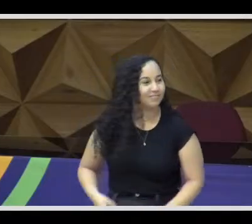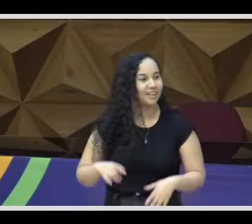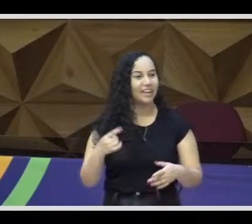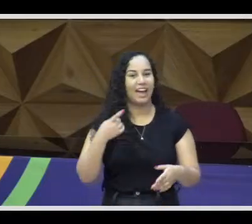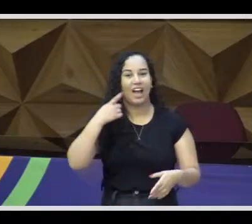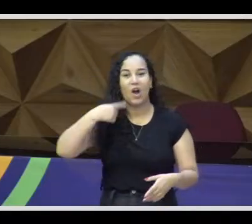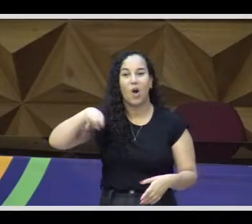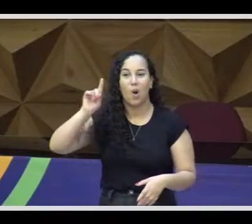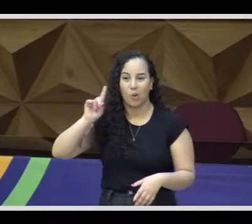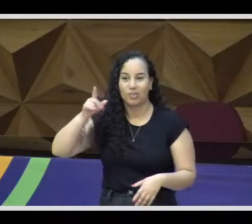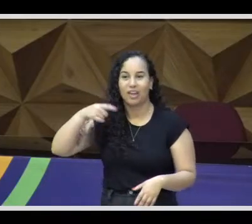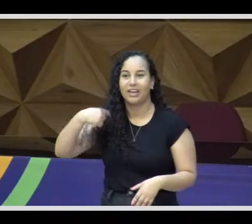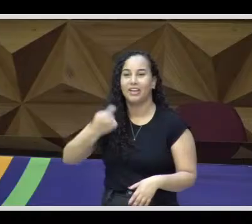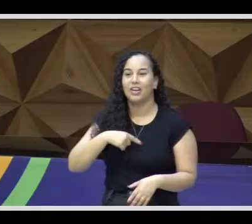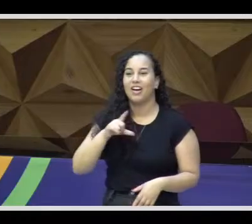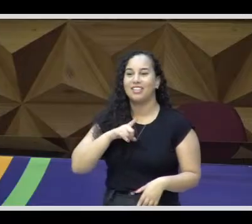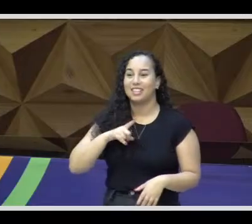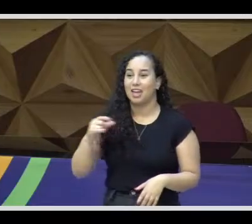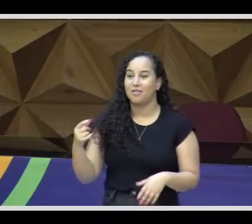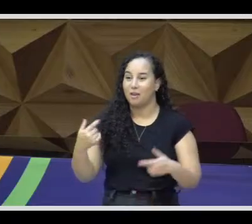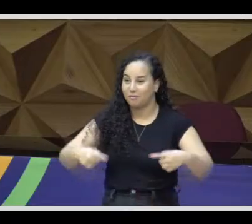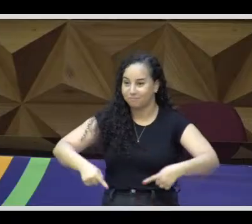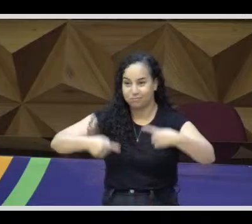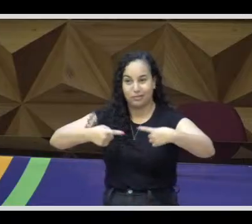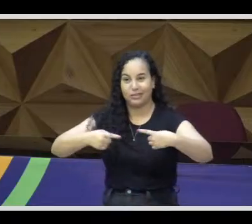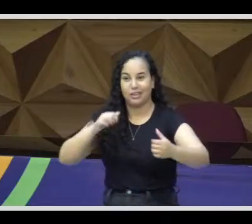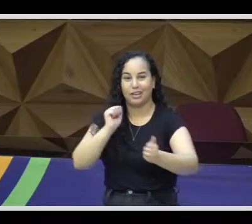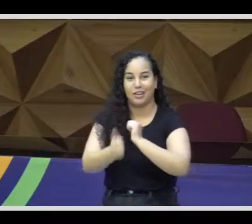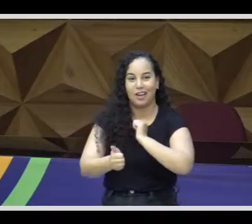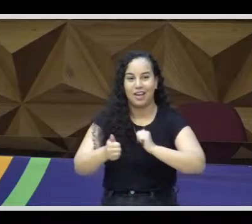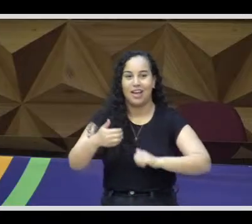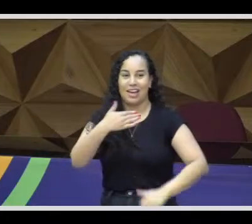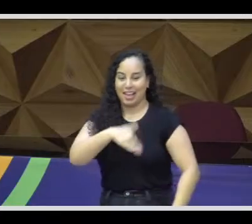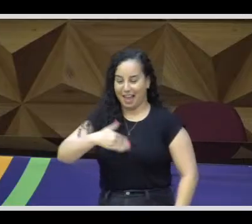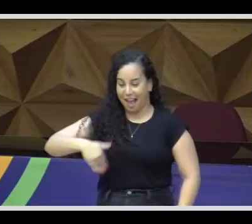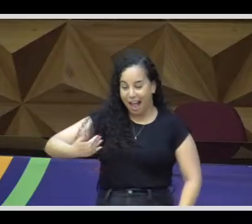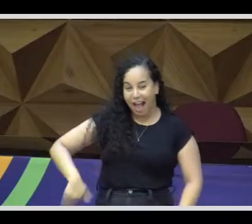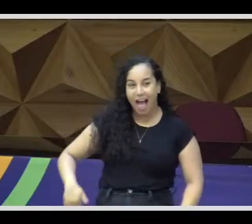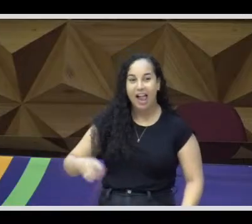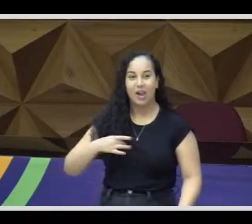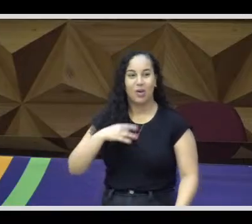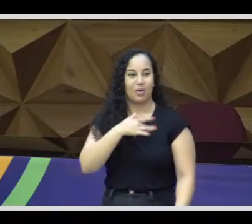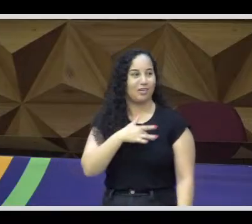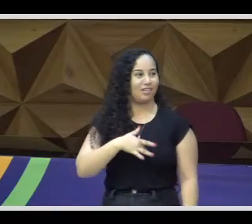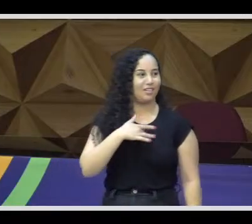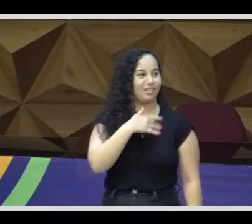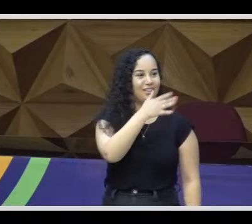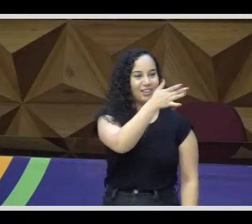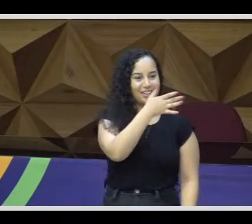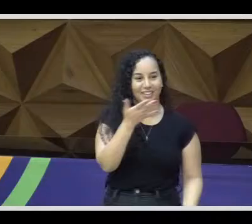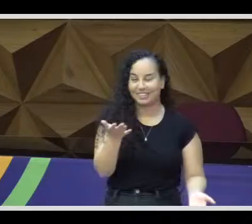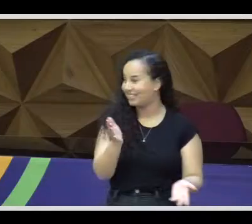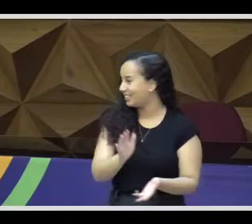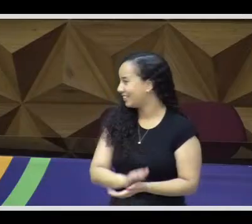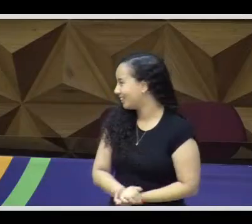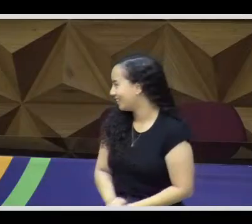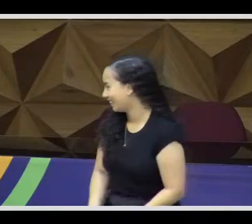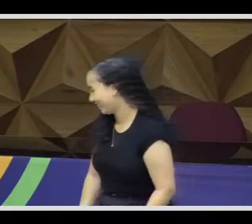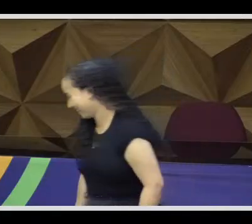yesterday we had a very important game in Brazil, Atlético, my team, and Cruzeiro, his team, and we